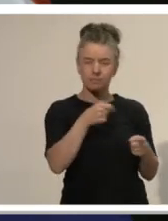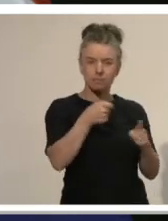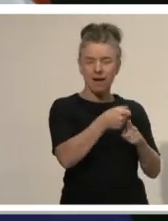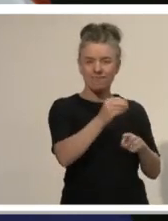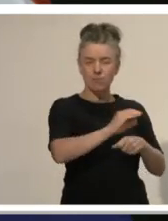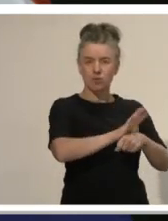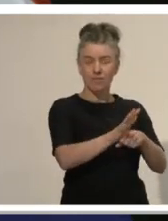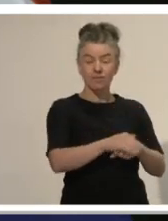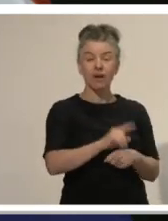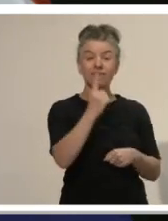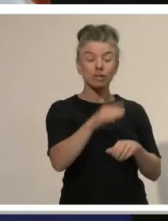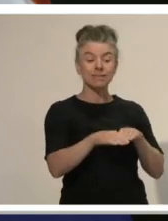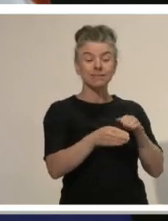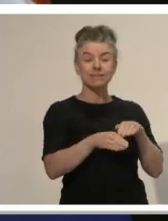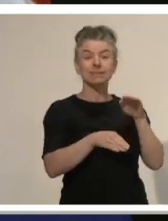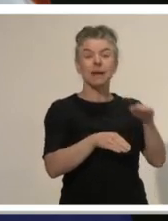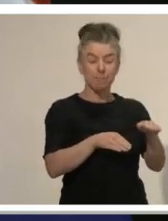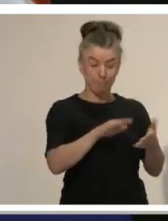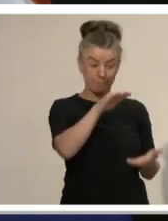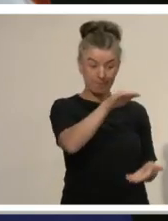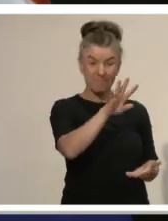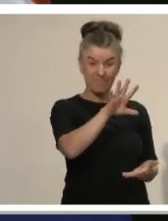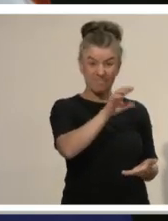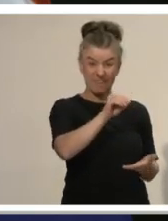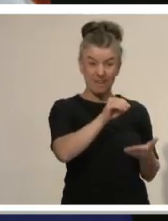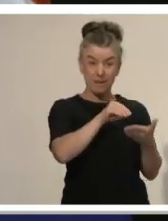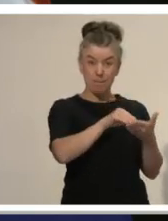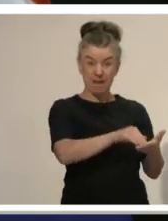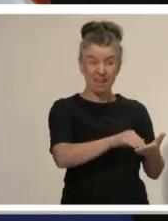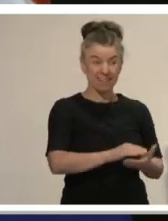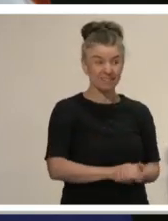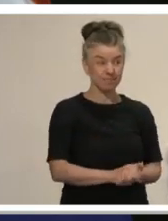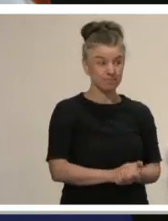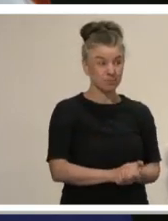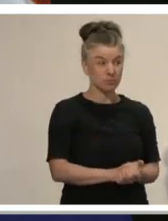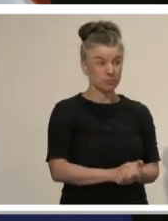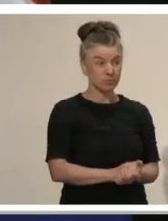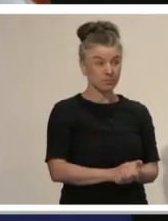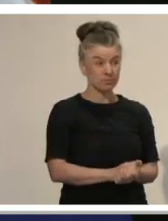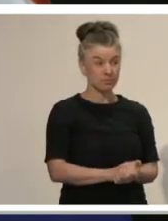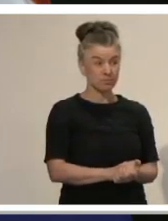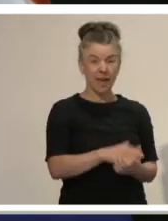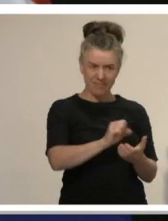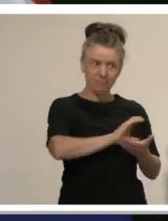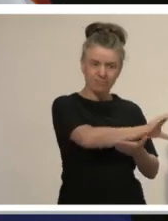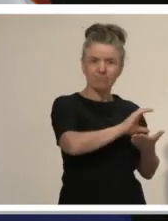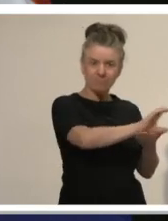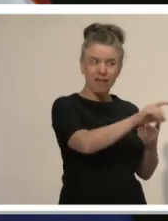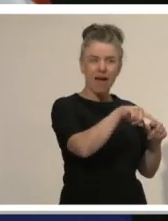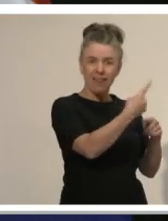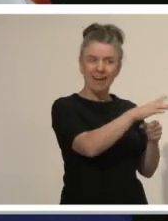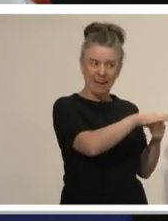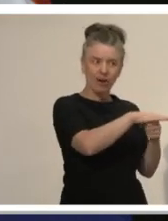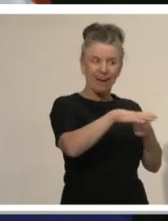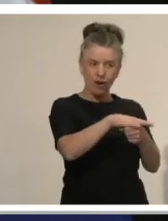and acknowledging that your industry is only the third really to experience direct investment through COVID-19, this is